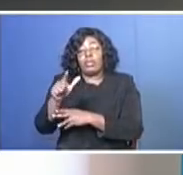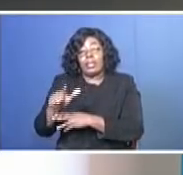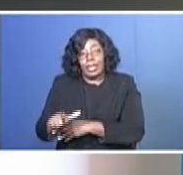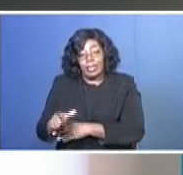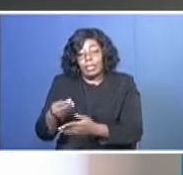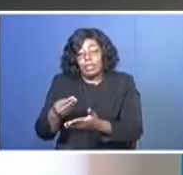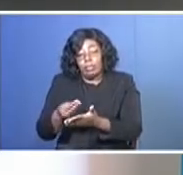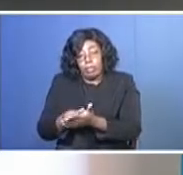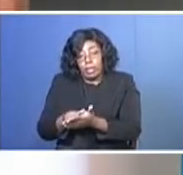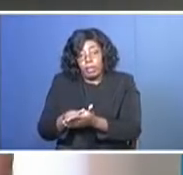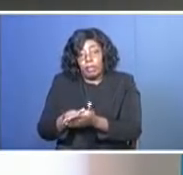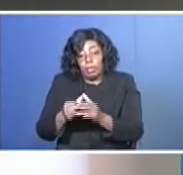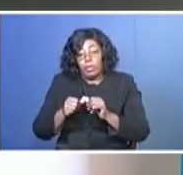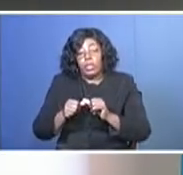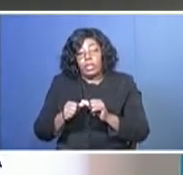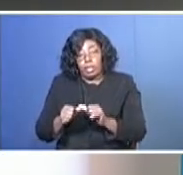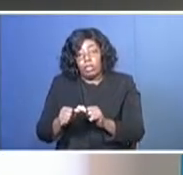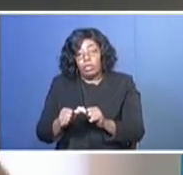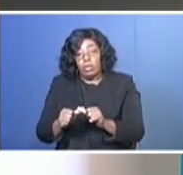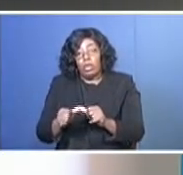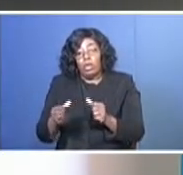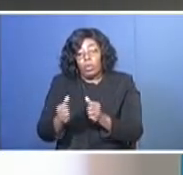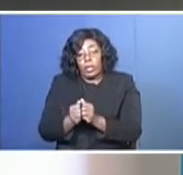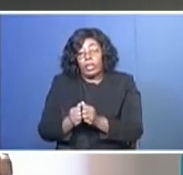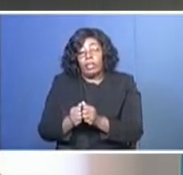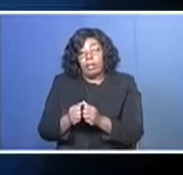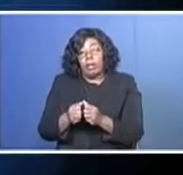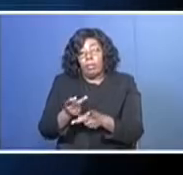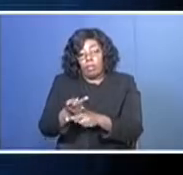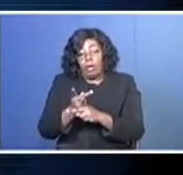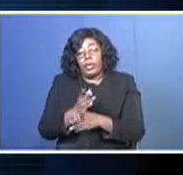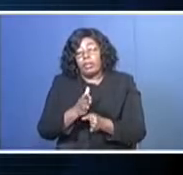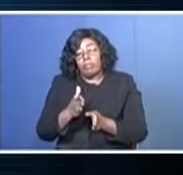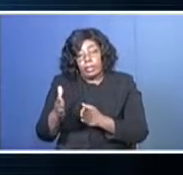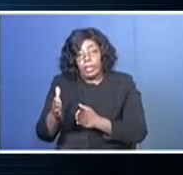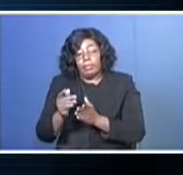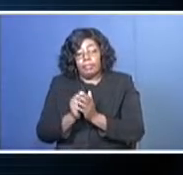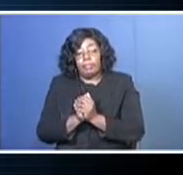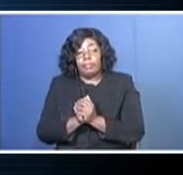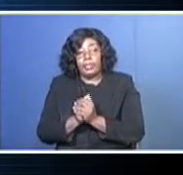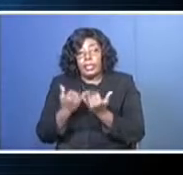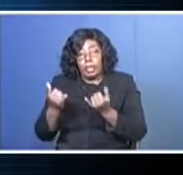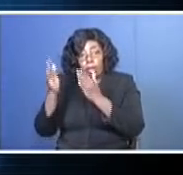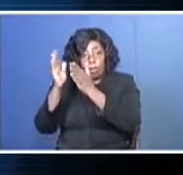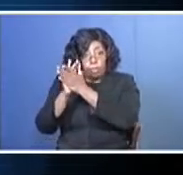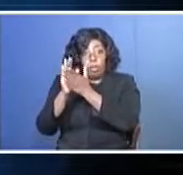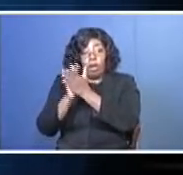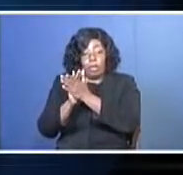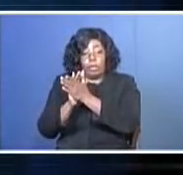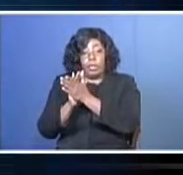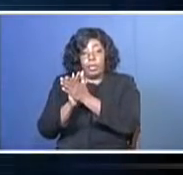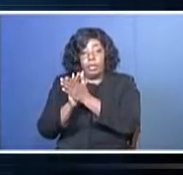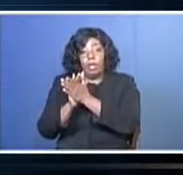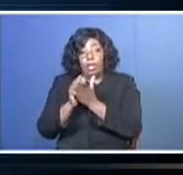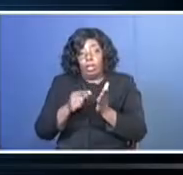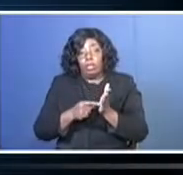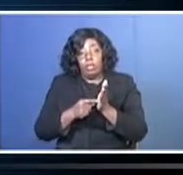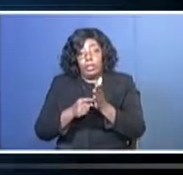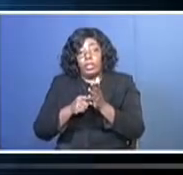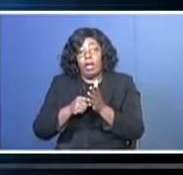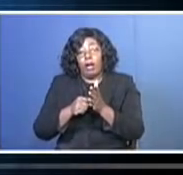But yeah, we'll continue with the borrowing plan to finance this year's budget. Though applauding the government's publication of its fiscal